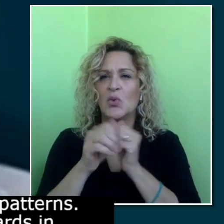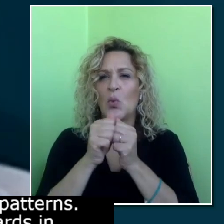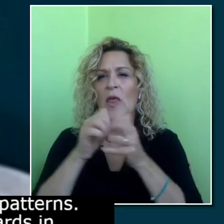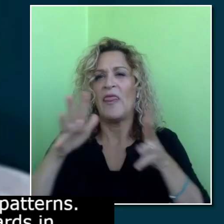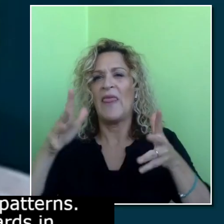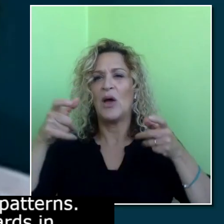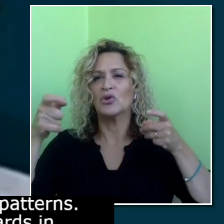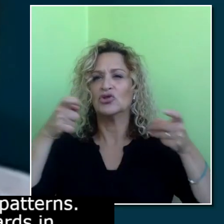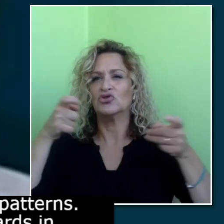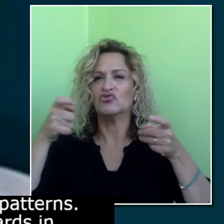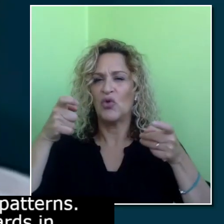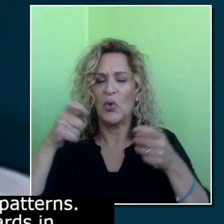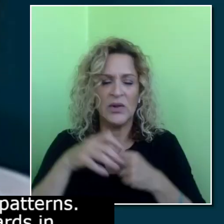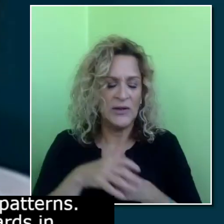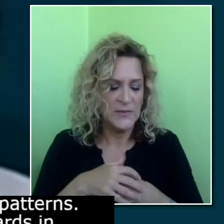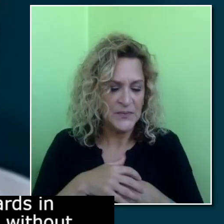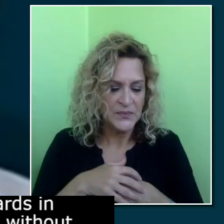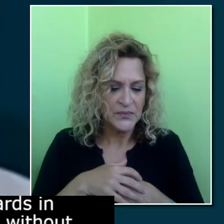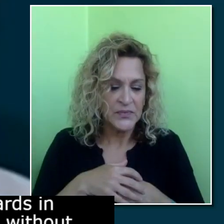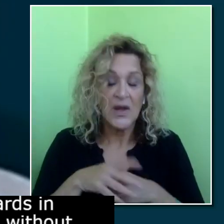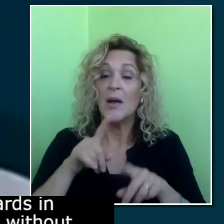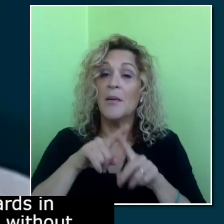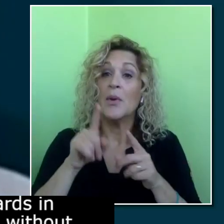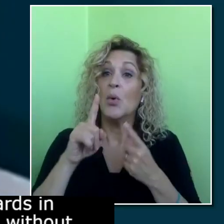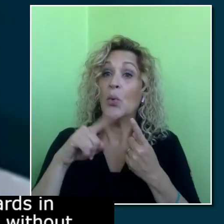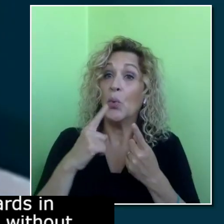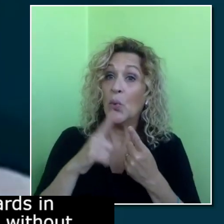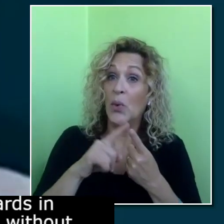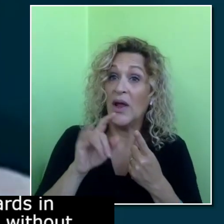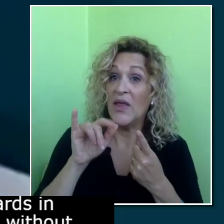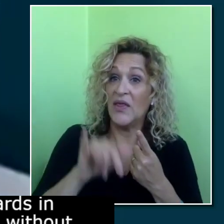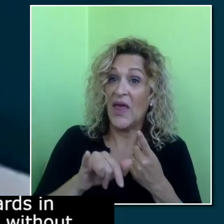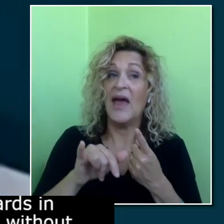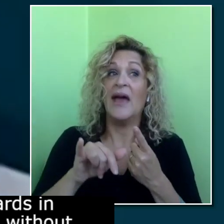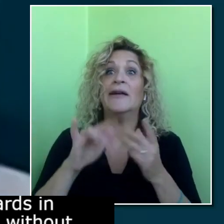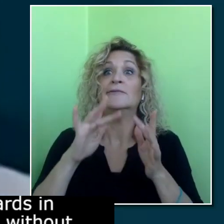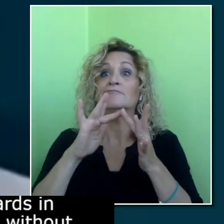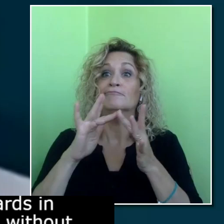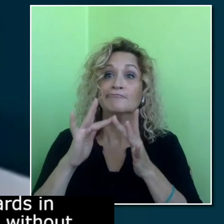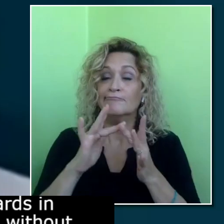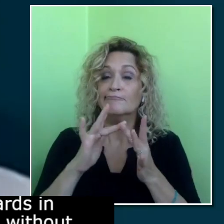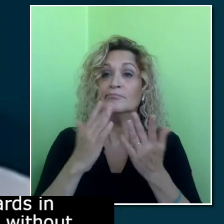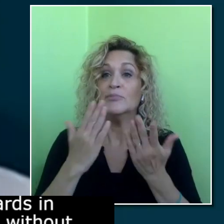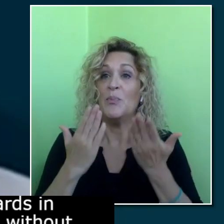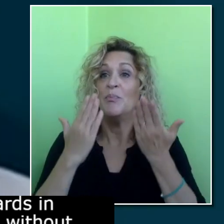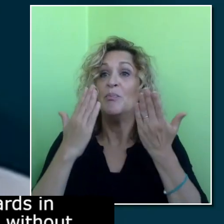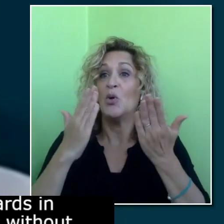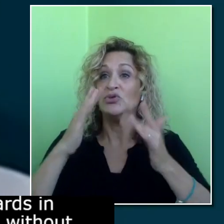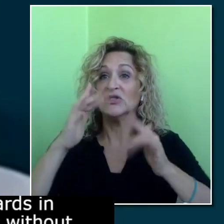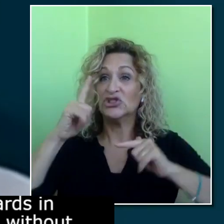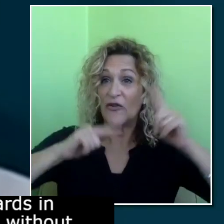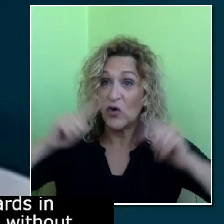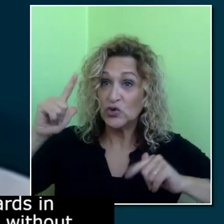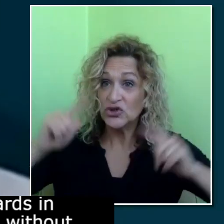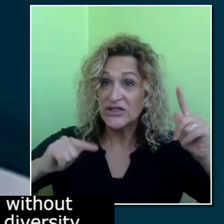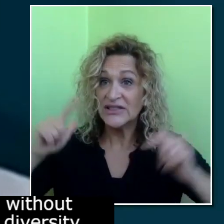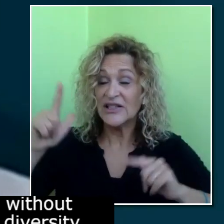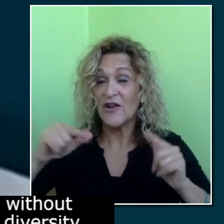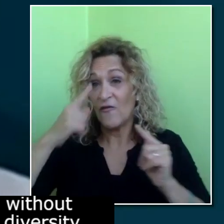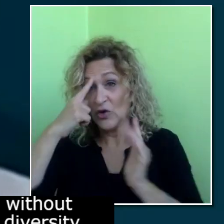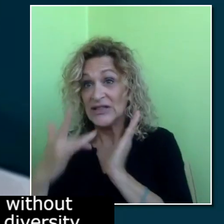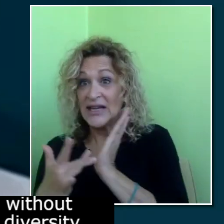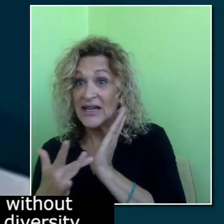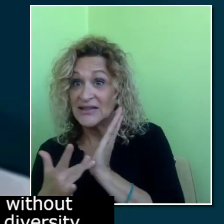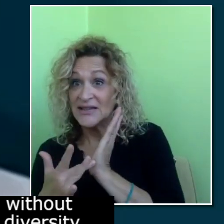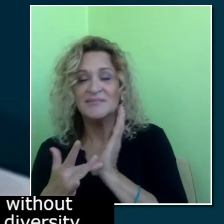But whereas this approach promotes diversity and inclusion among technologies, the same is not so true for people.